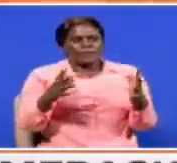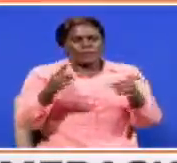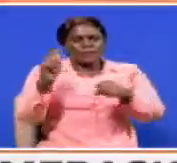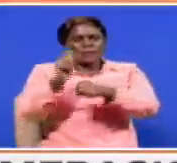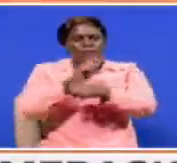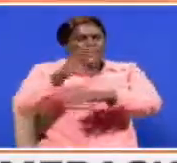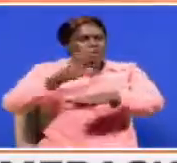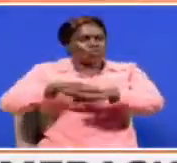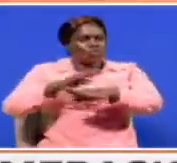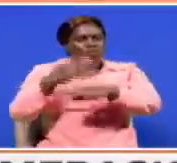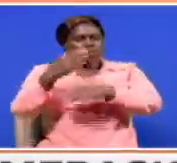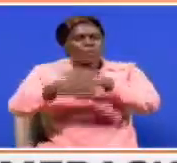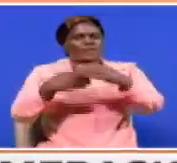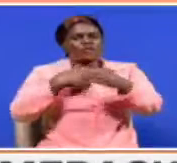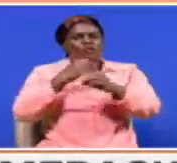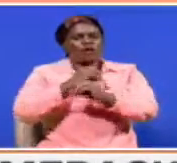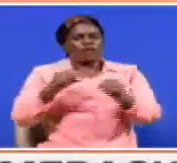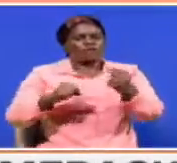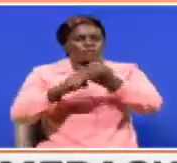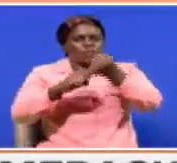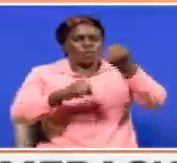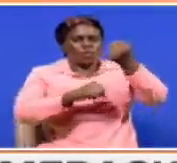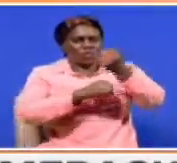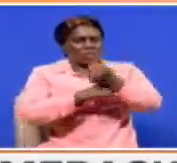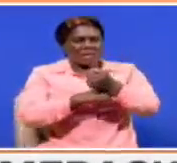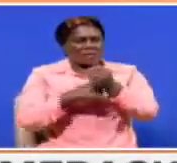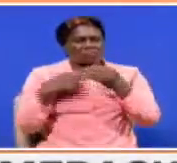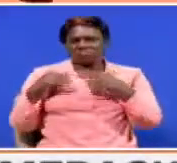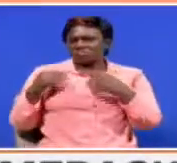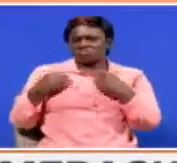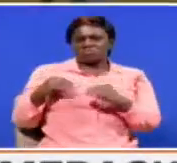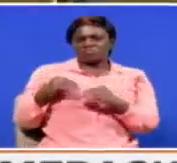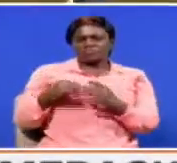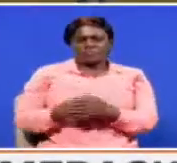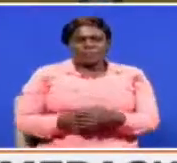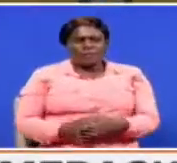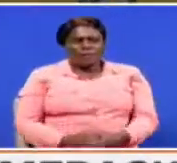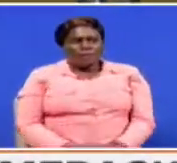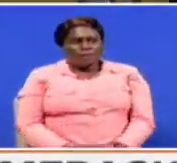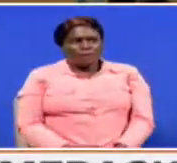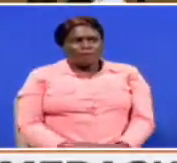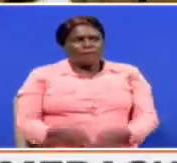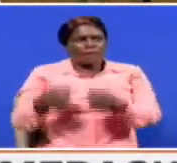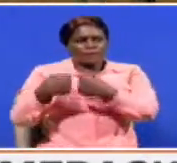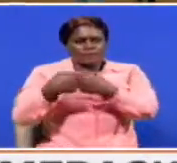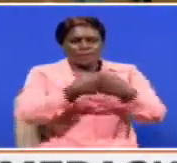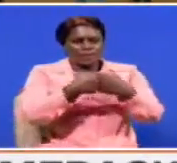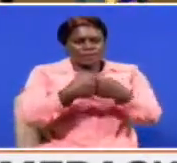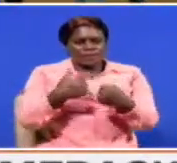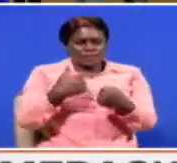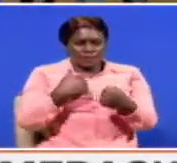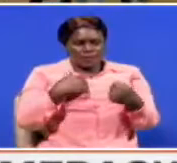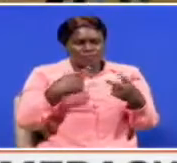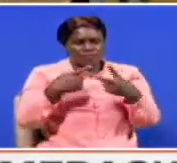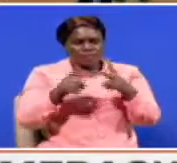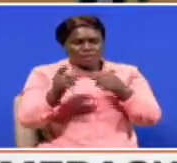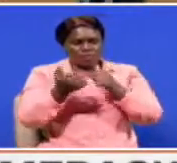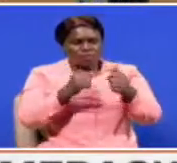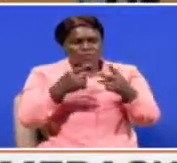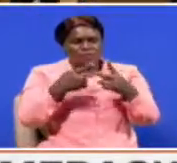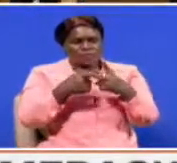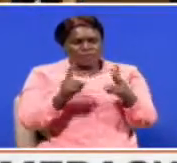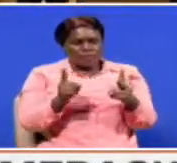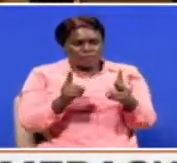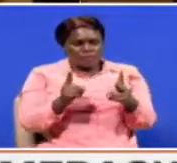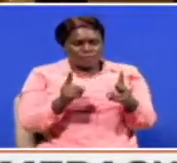training facilities and sponsors shying away from the side. We had challenges in the starting the game because we started